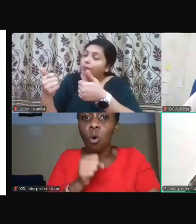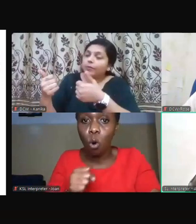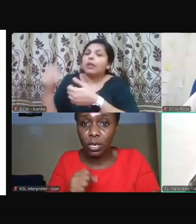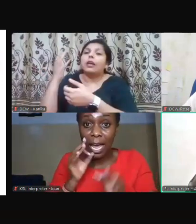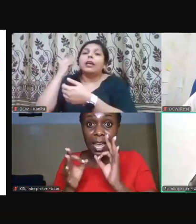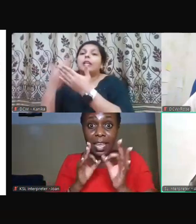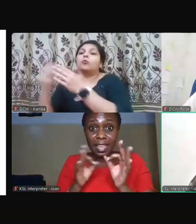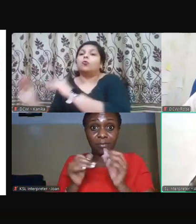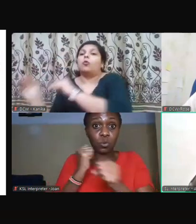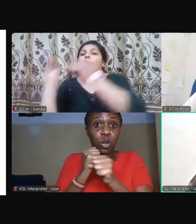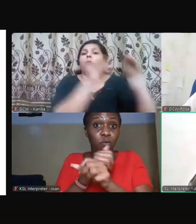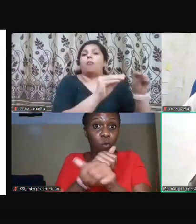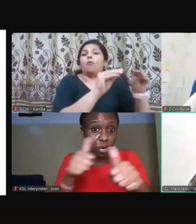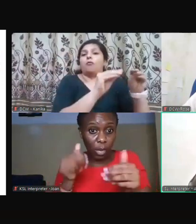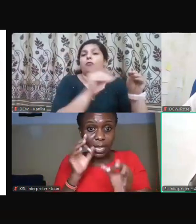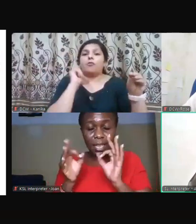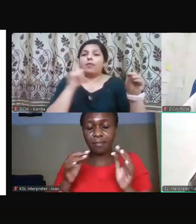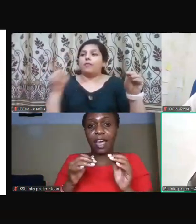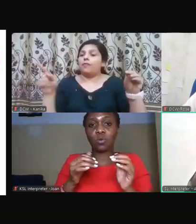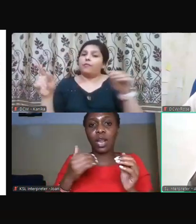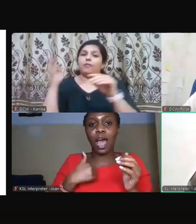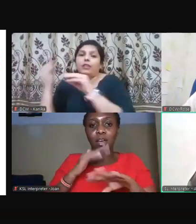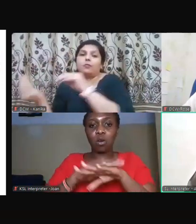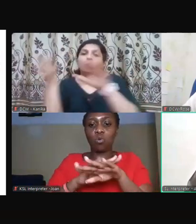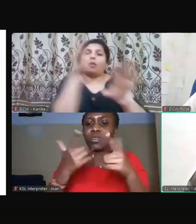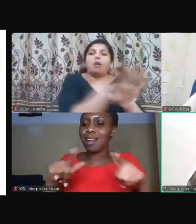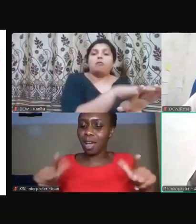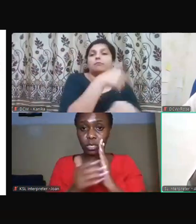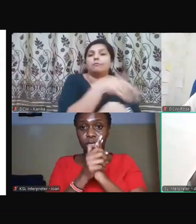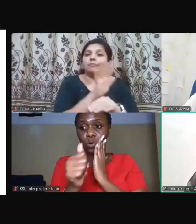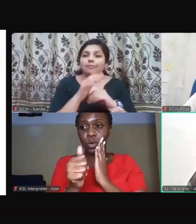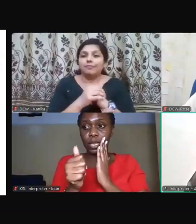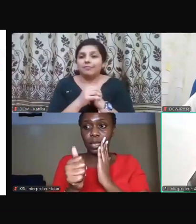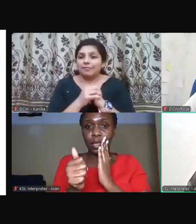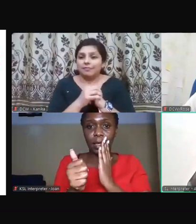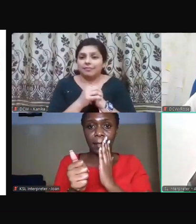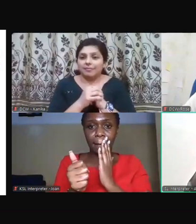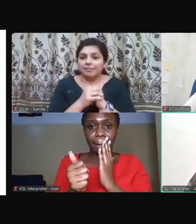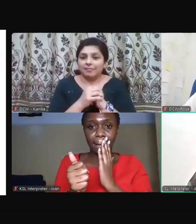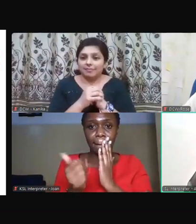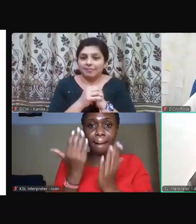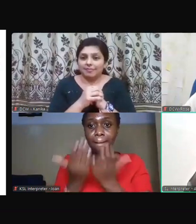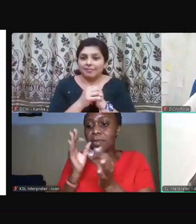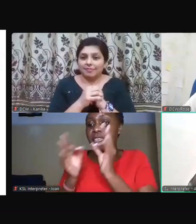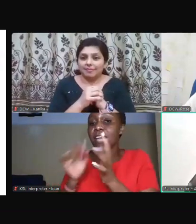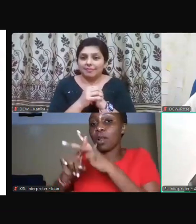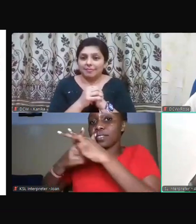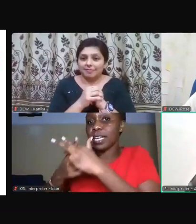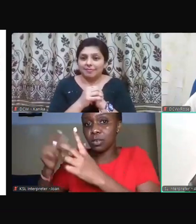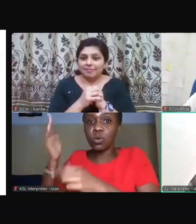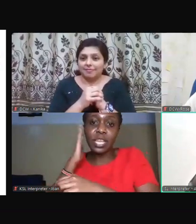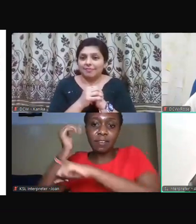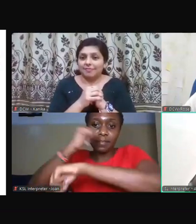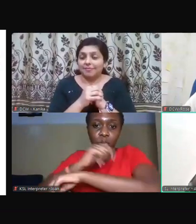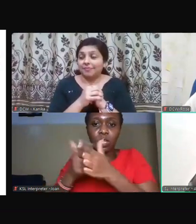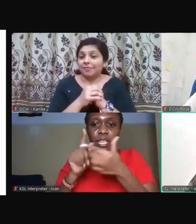I had good language skills, probably if I started off with this deaf school and then moved to a hearing